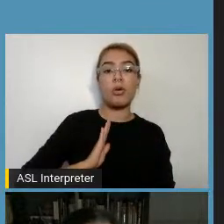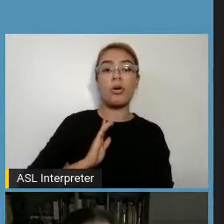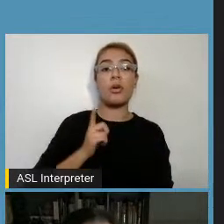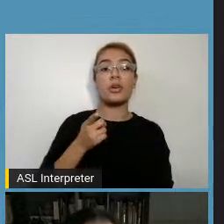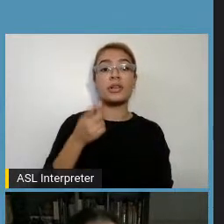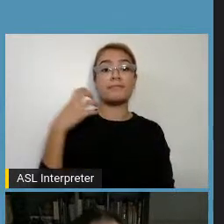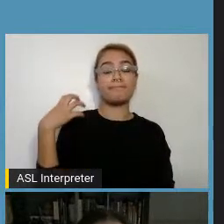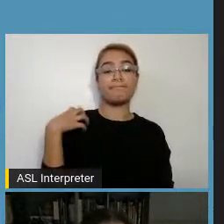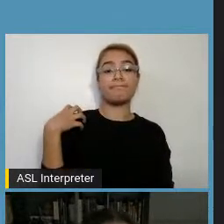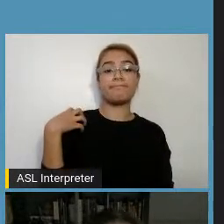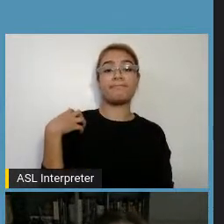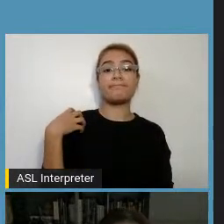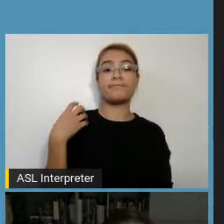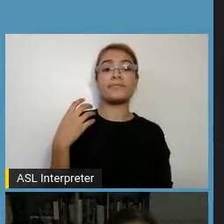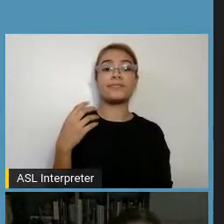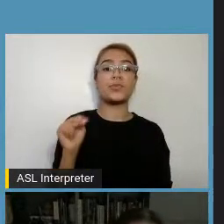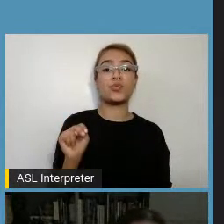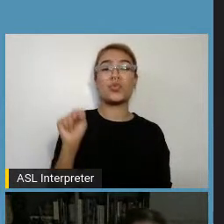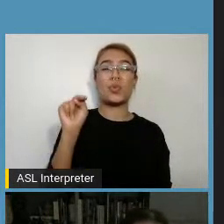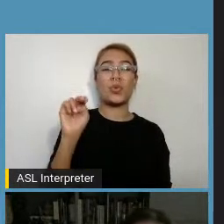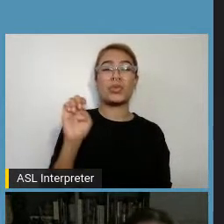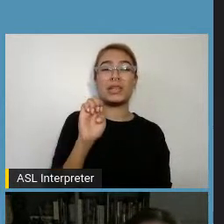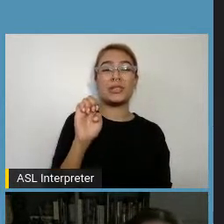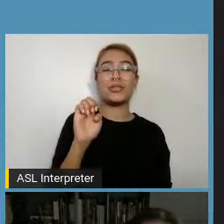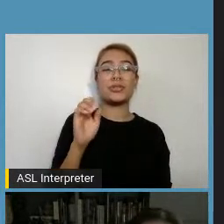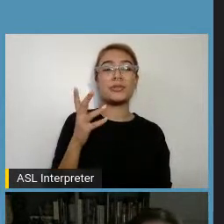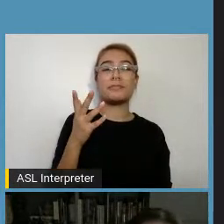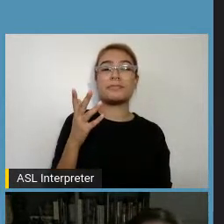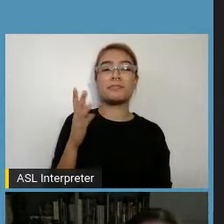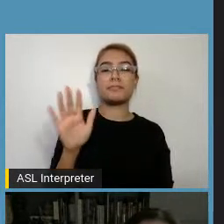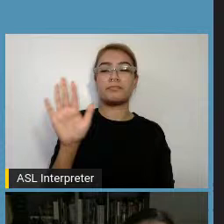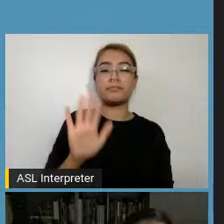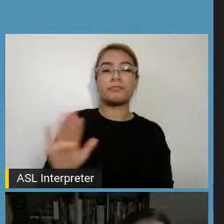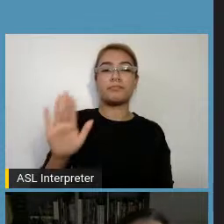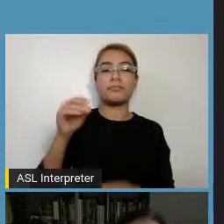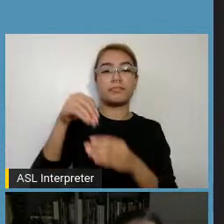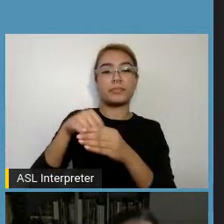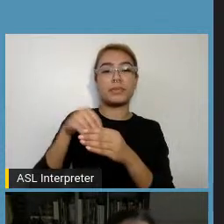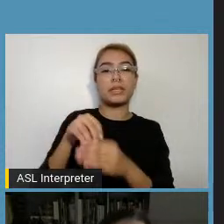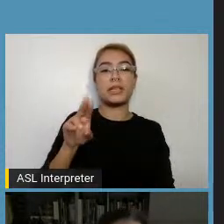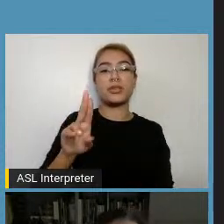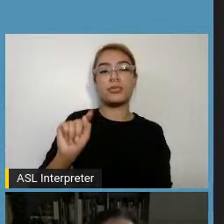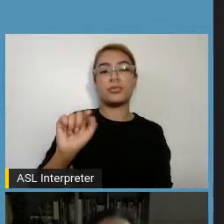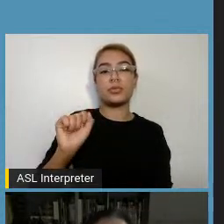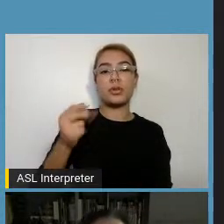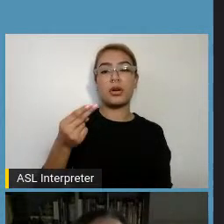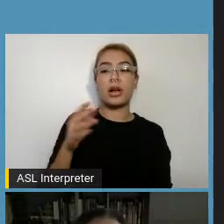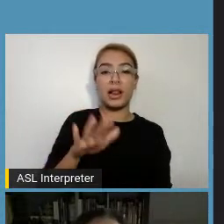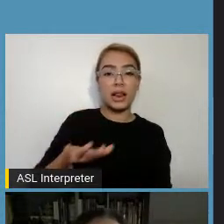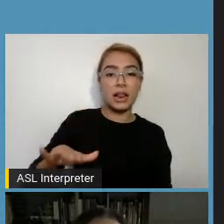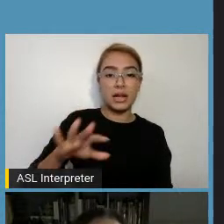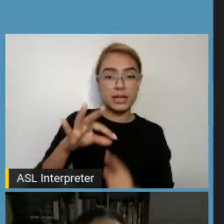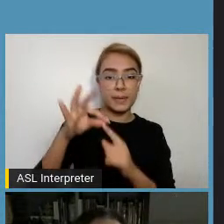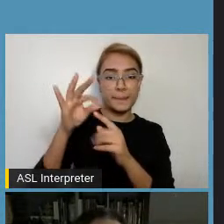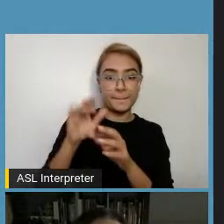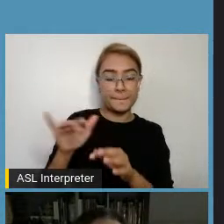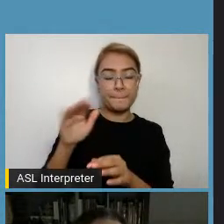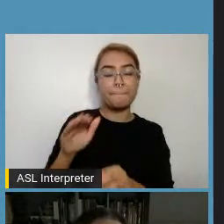the northeastern band of Shoshone in Utah, and